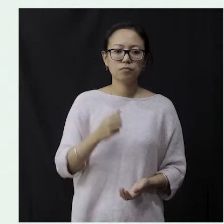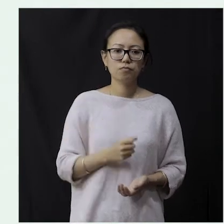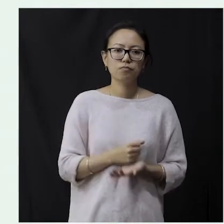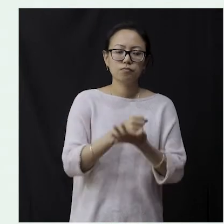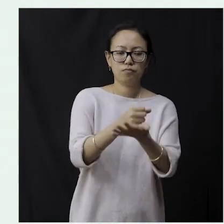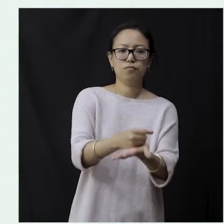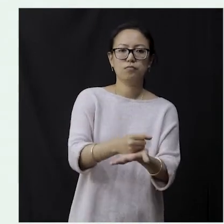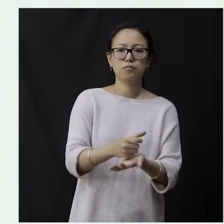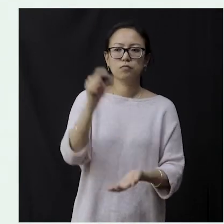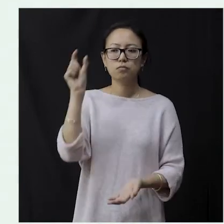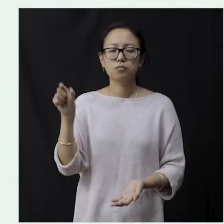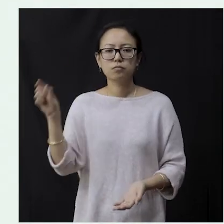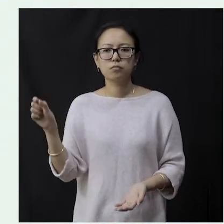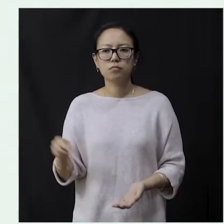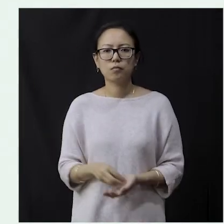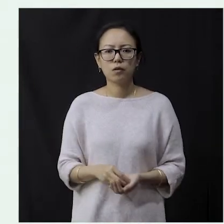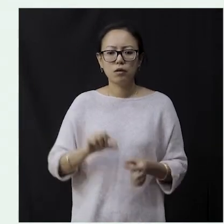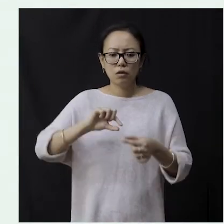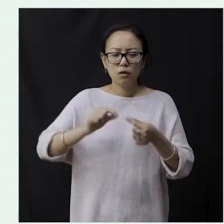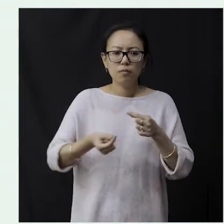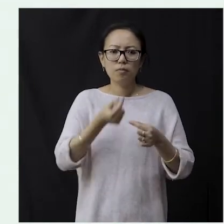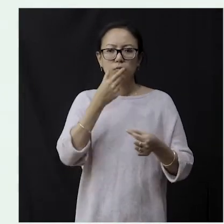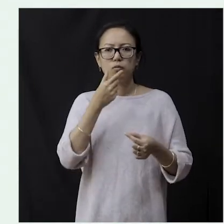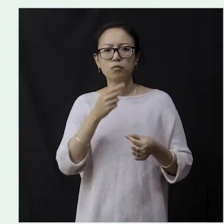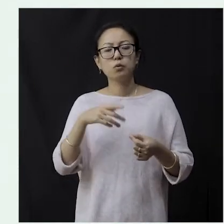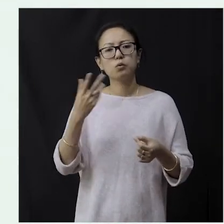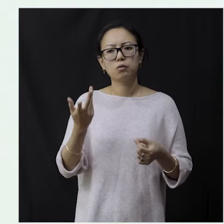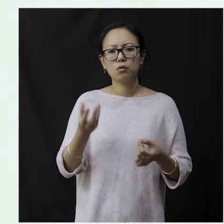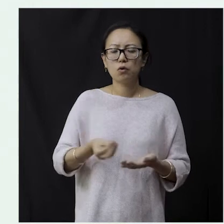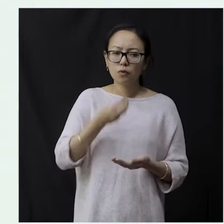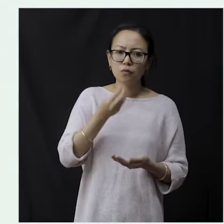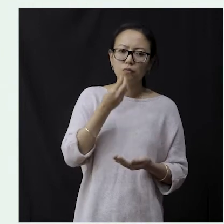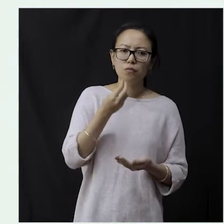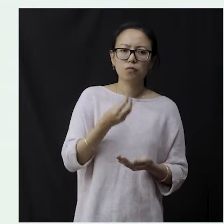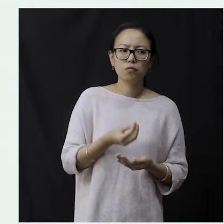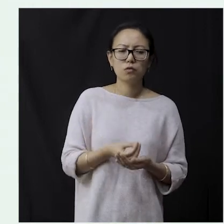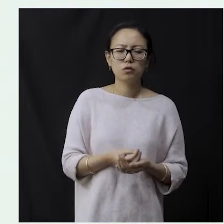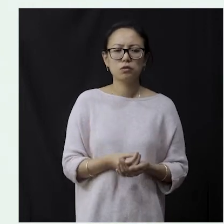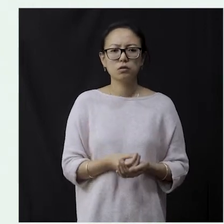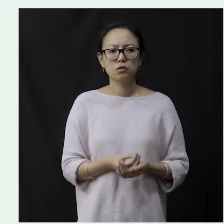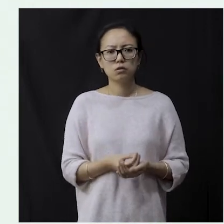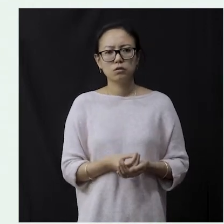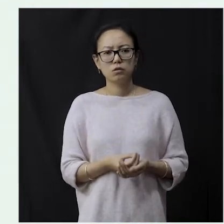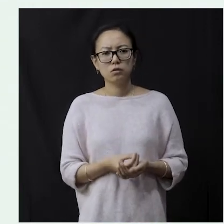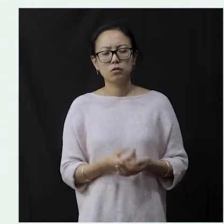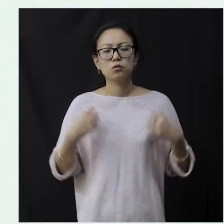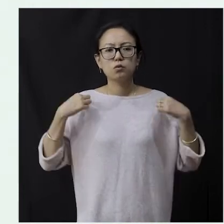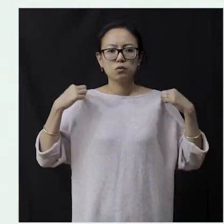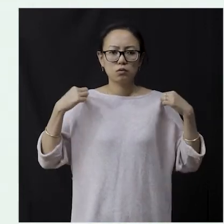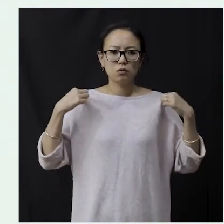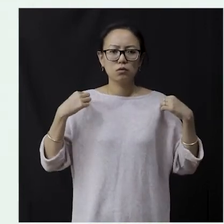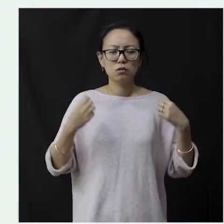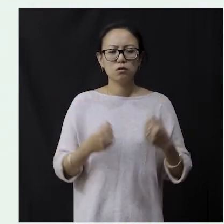in terms of medicines. They bring medicines from other places, or they also bring